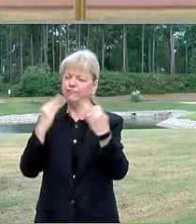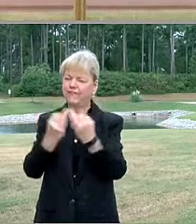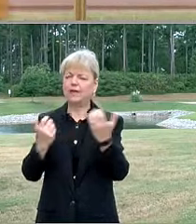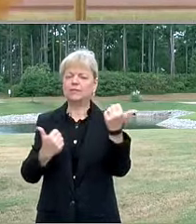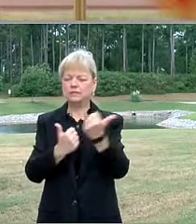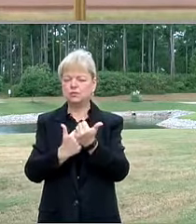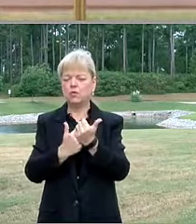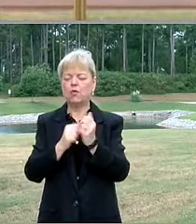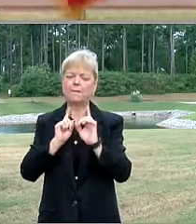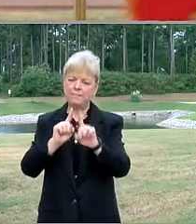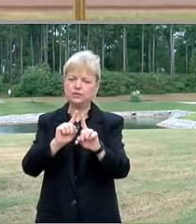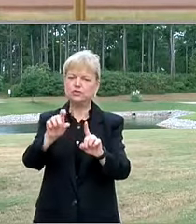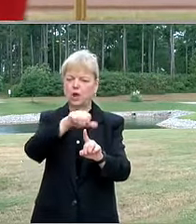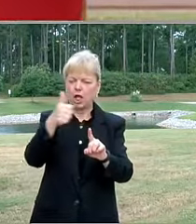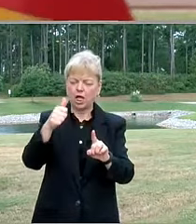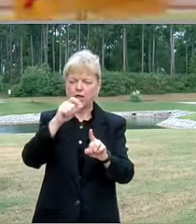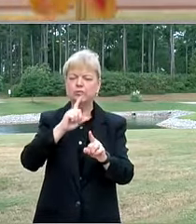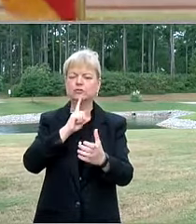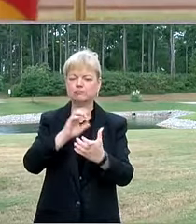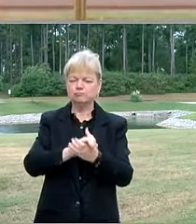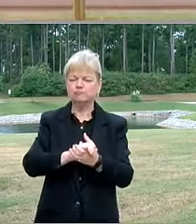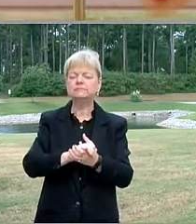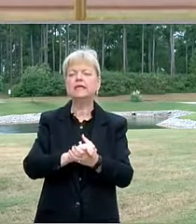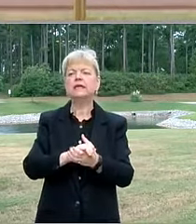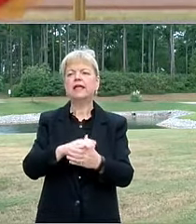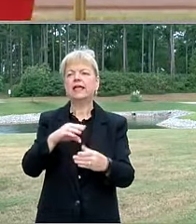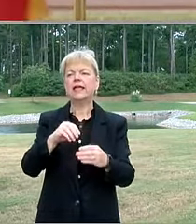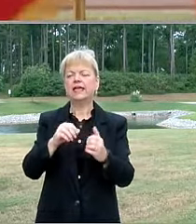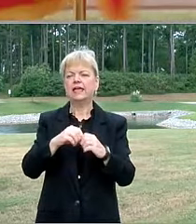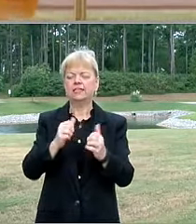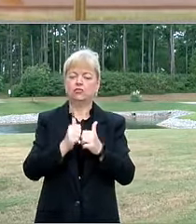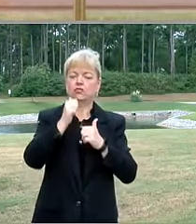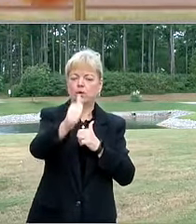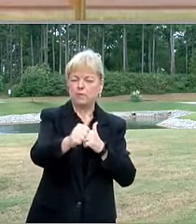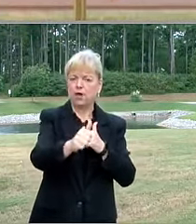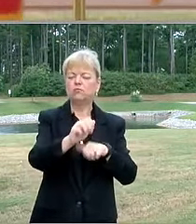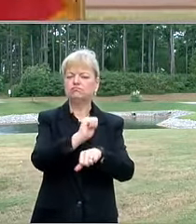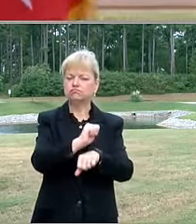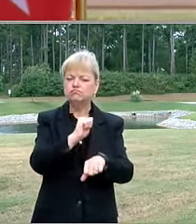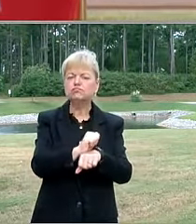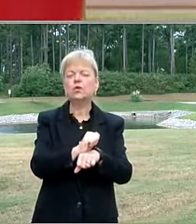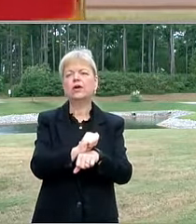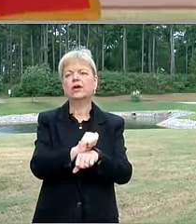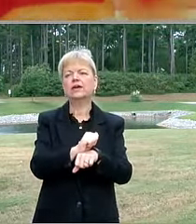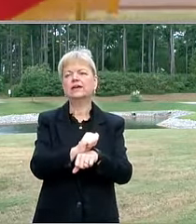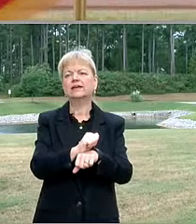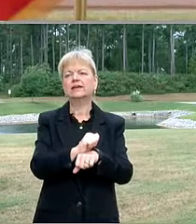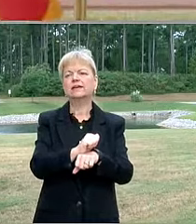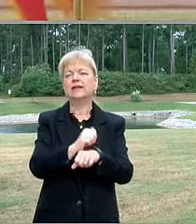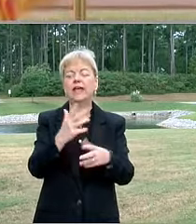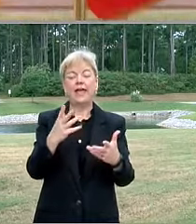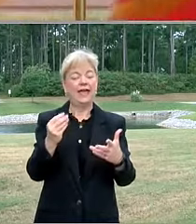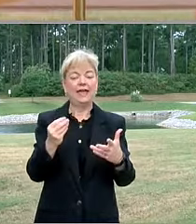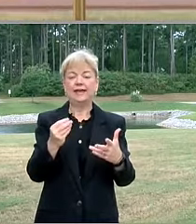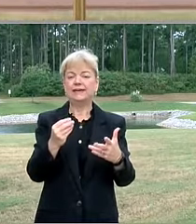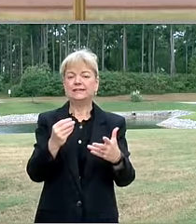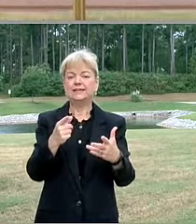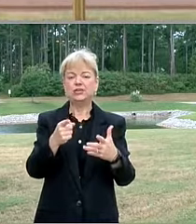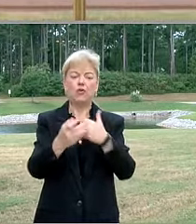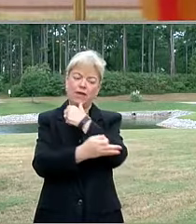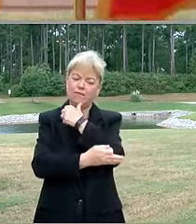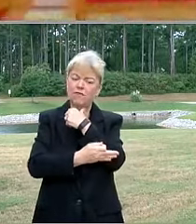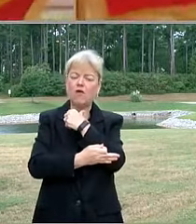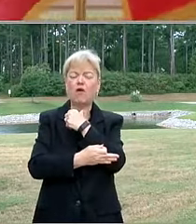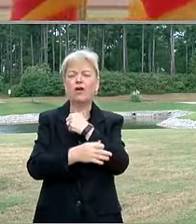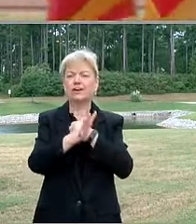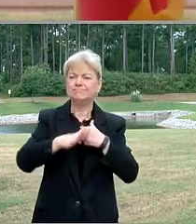other spouses during their many more remote assignments, which is foreign area officers You're in foreign areas,